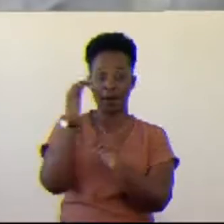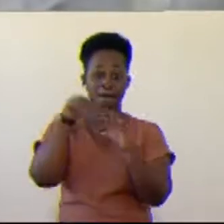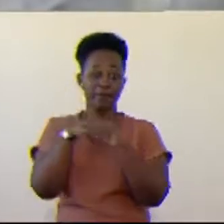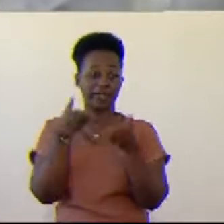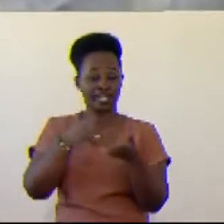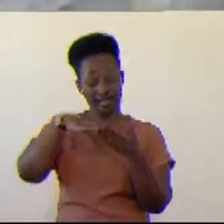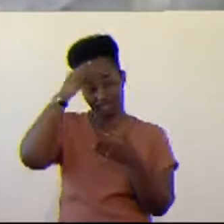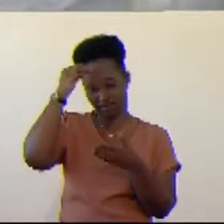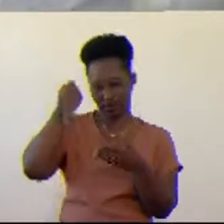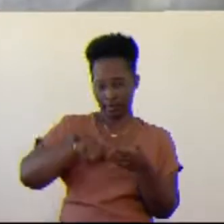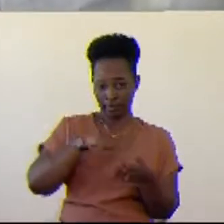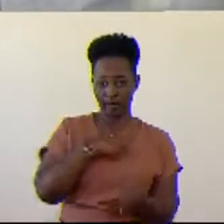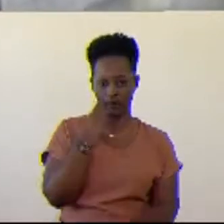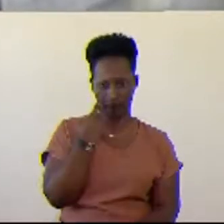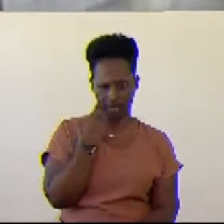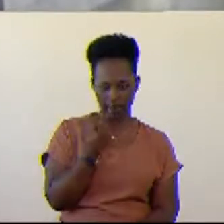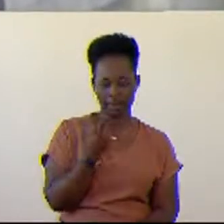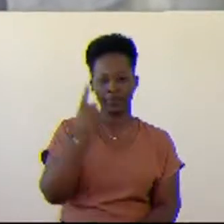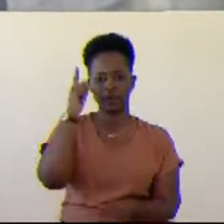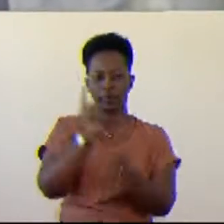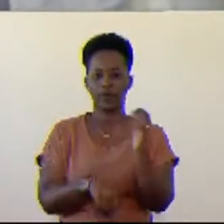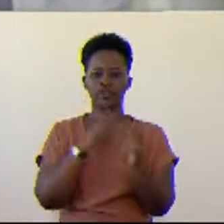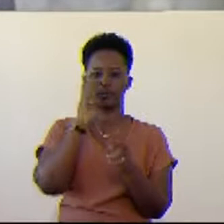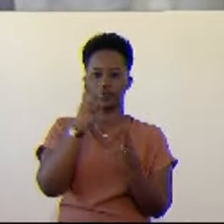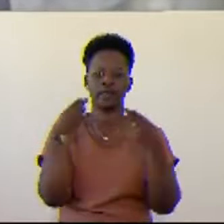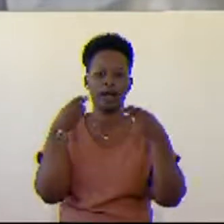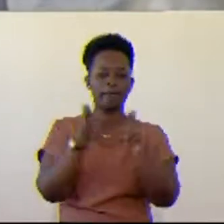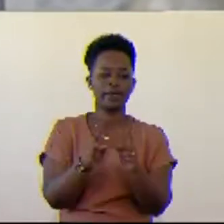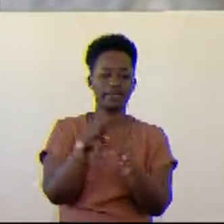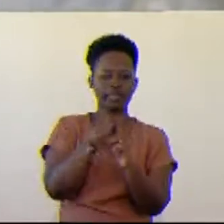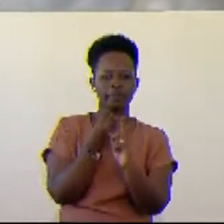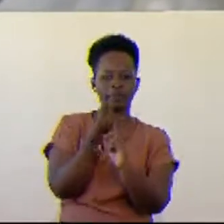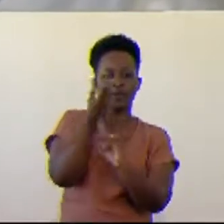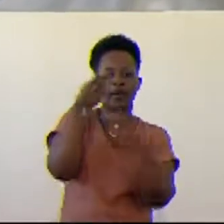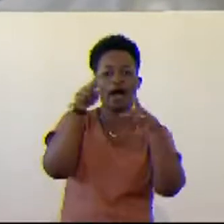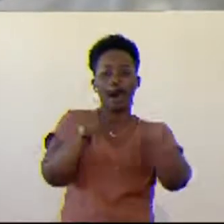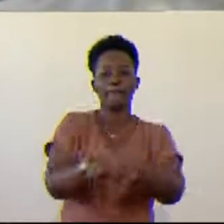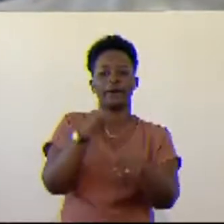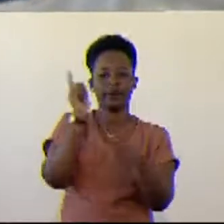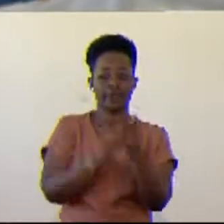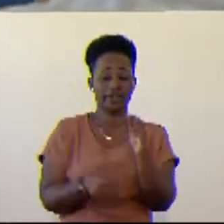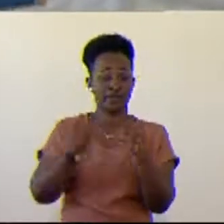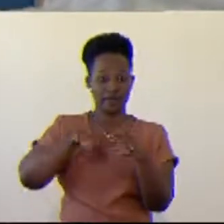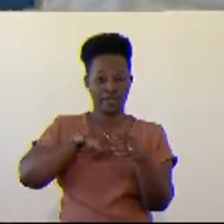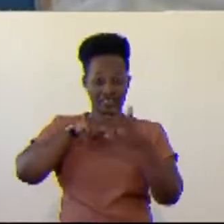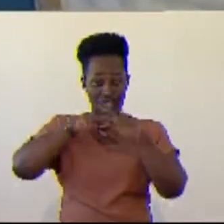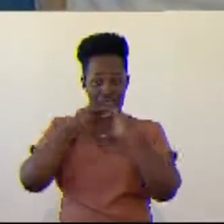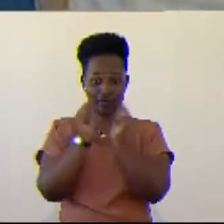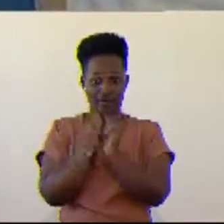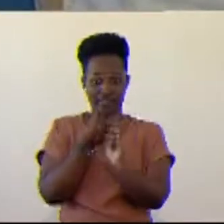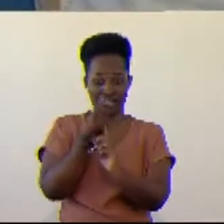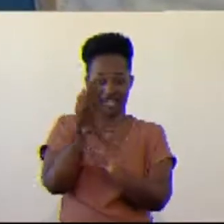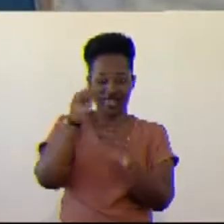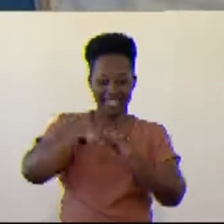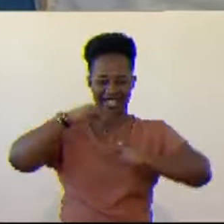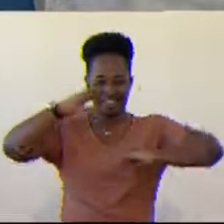we will observe what will happen to the candle. Remember, we are starting with the candle in